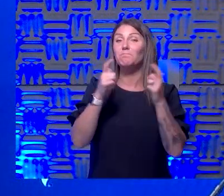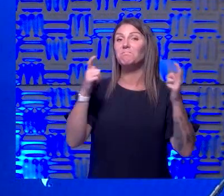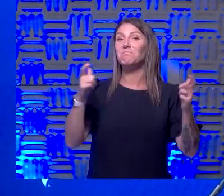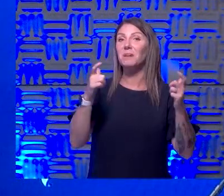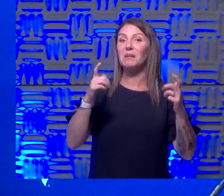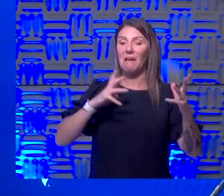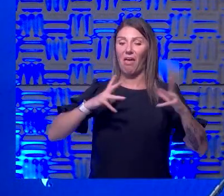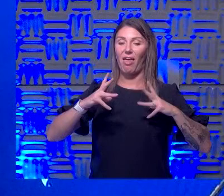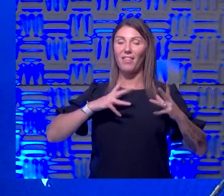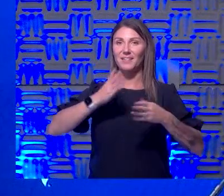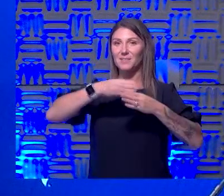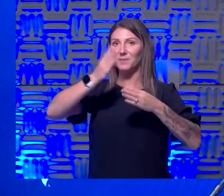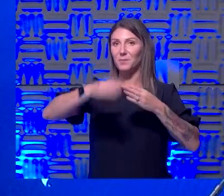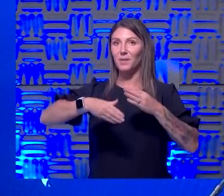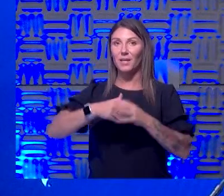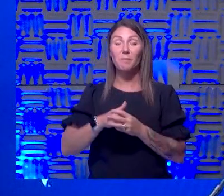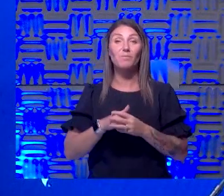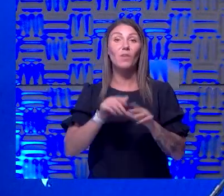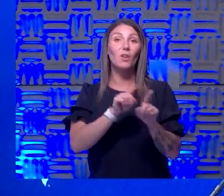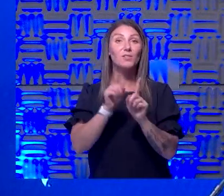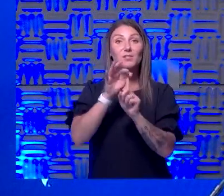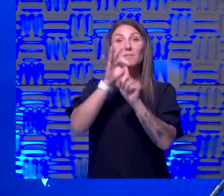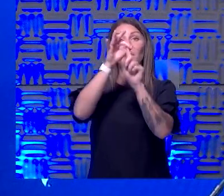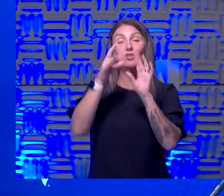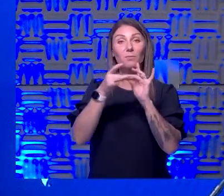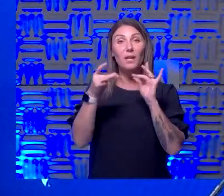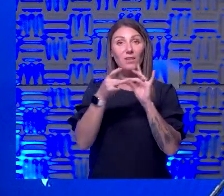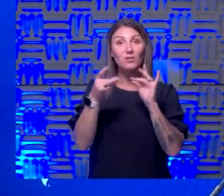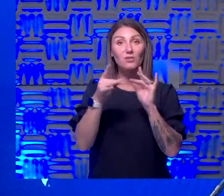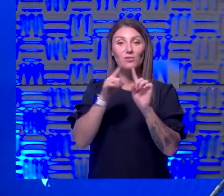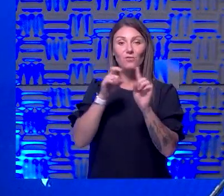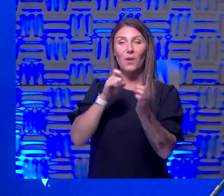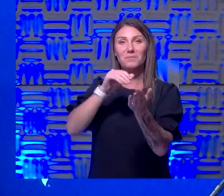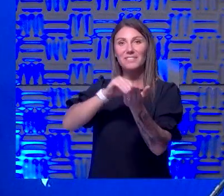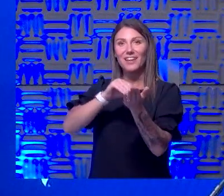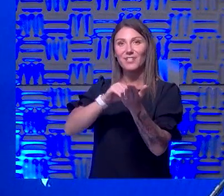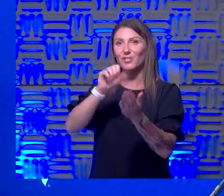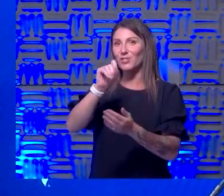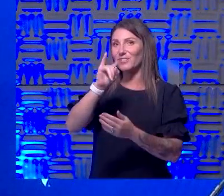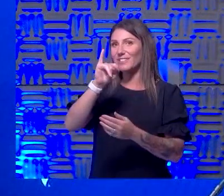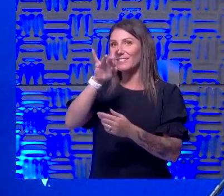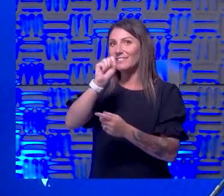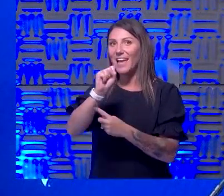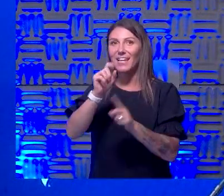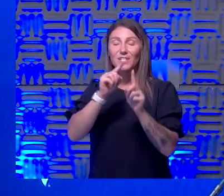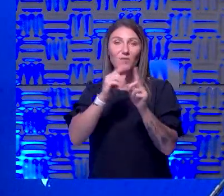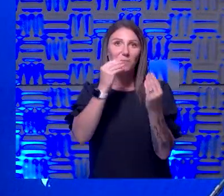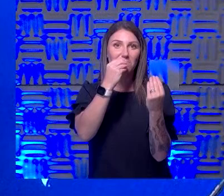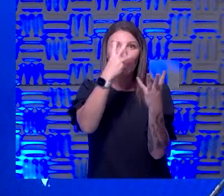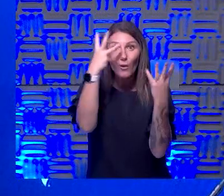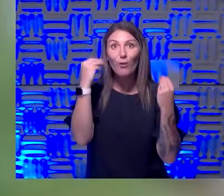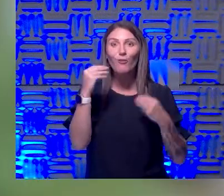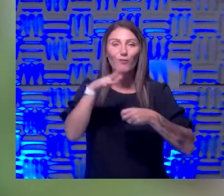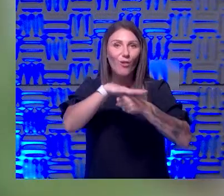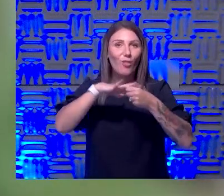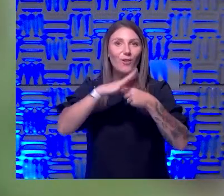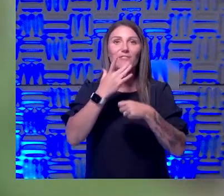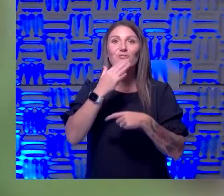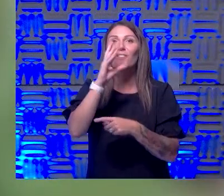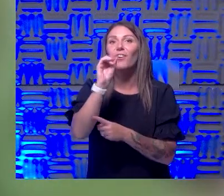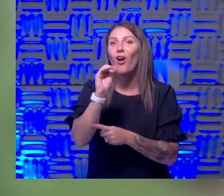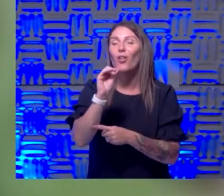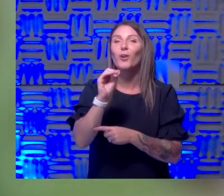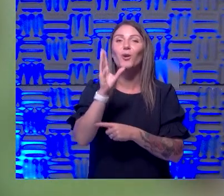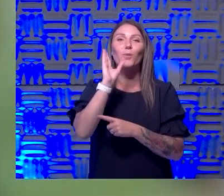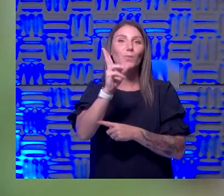weekend. So we also have a special message from Dr. Stites coming to us from a gorgeous location in Colorado, so we're going to hear from